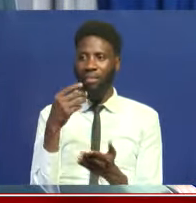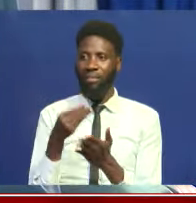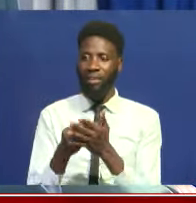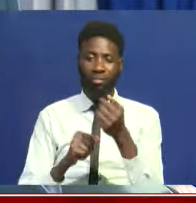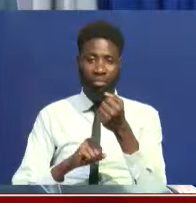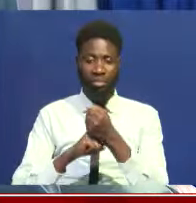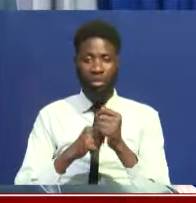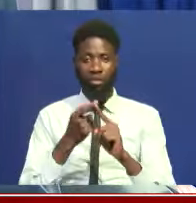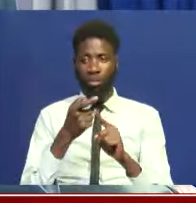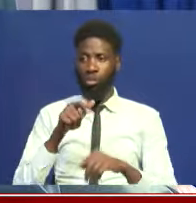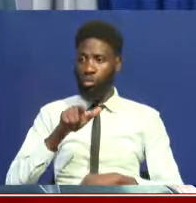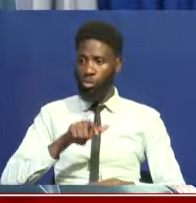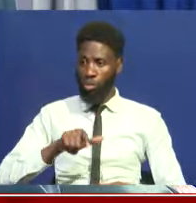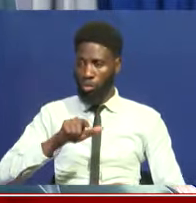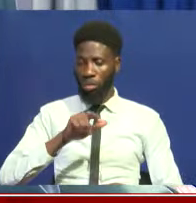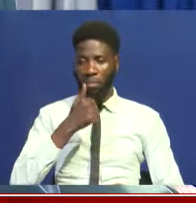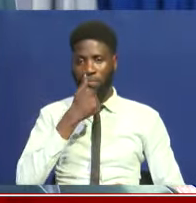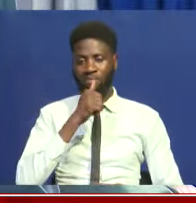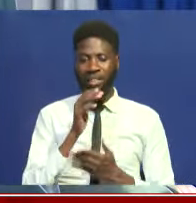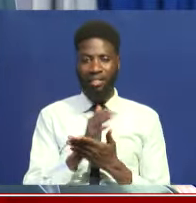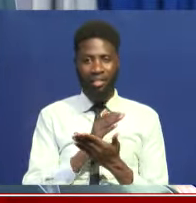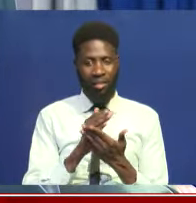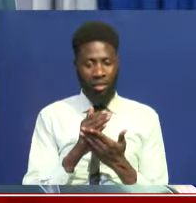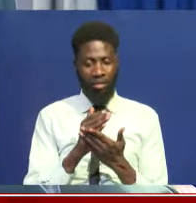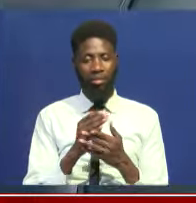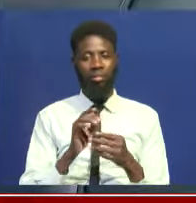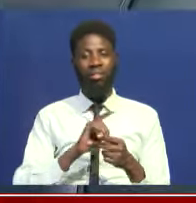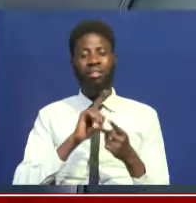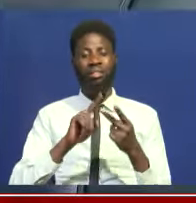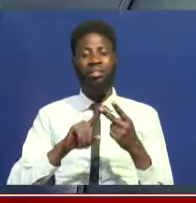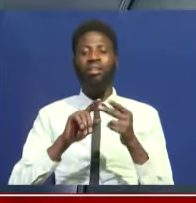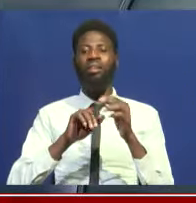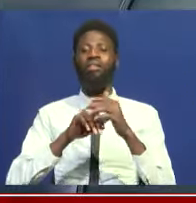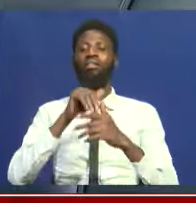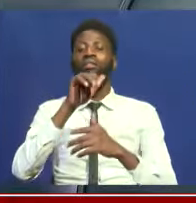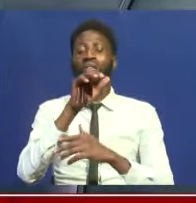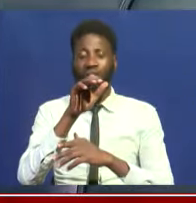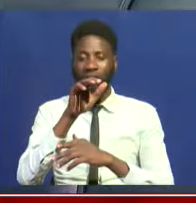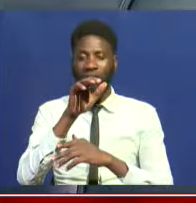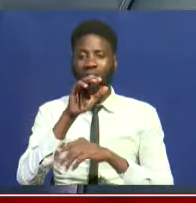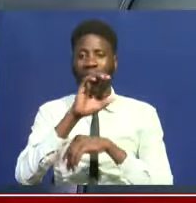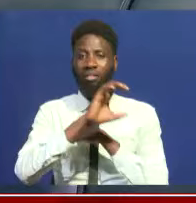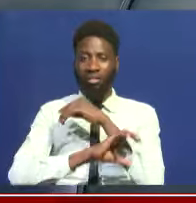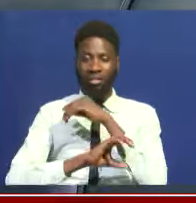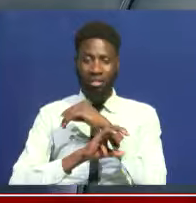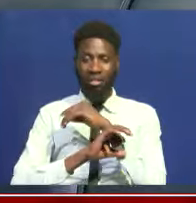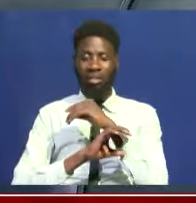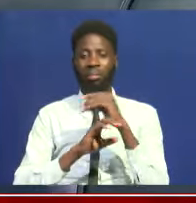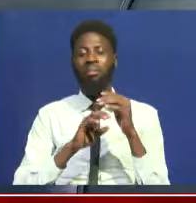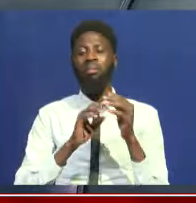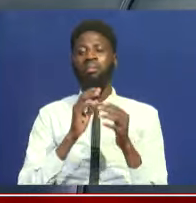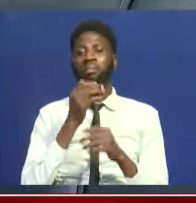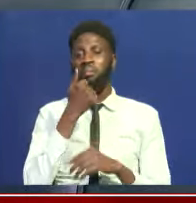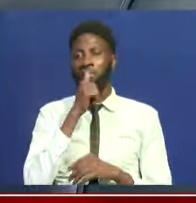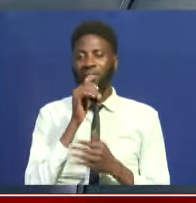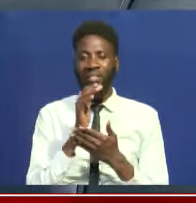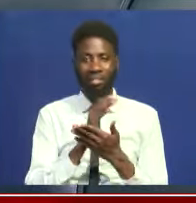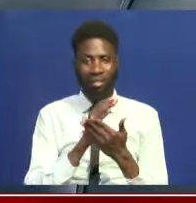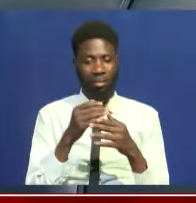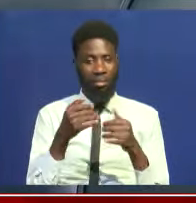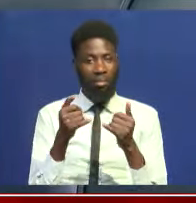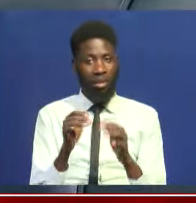local private sector players as well as from foreign private sector players. And I think that roadmap is super critical, and it's